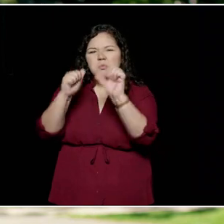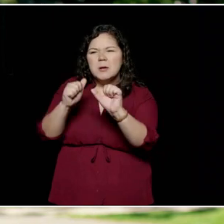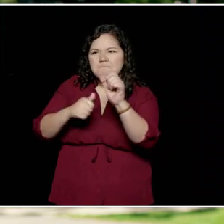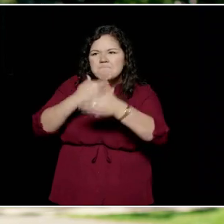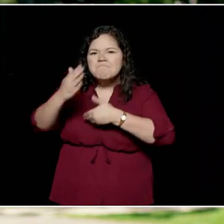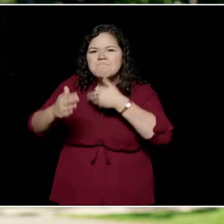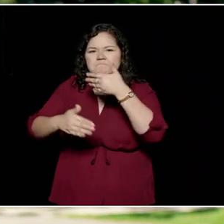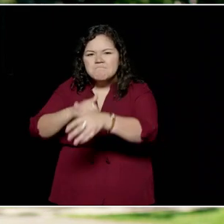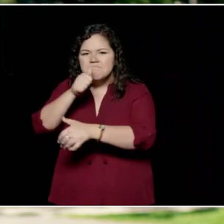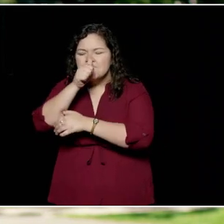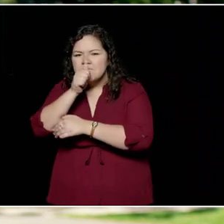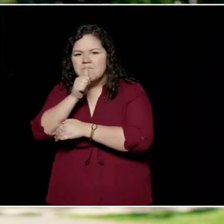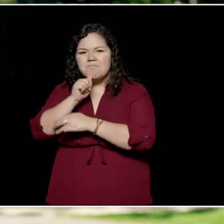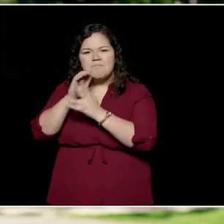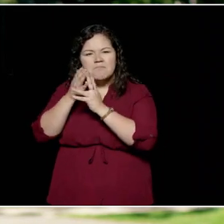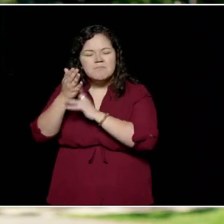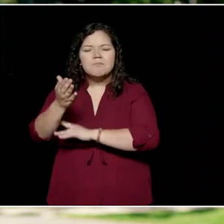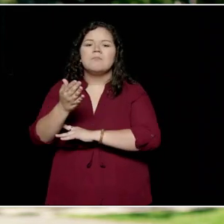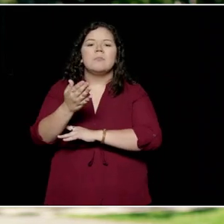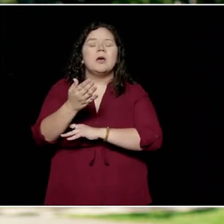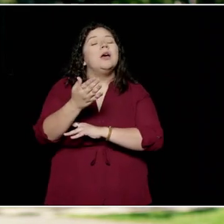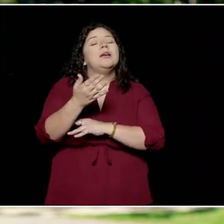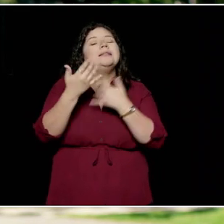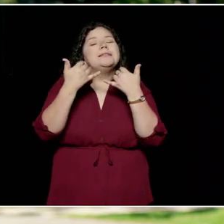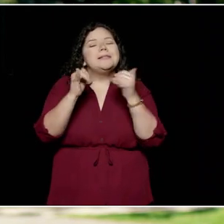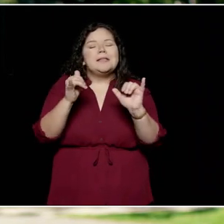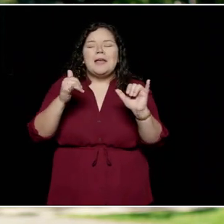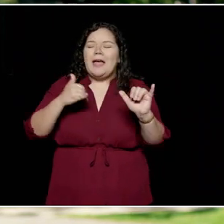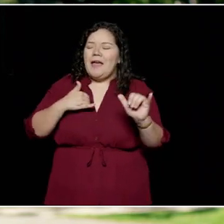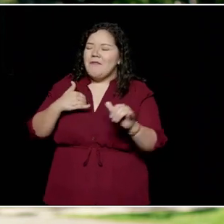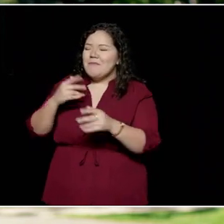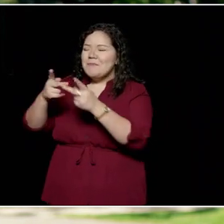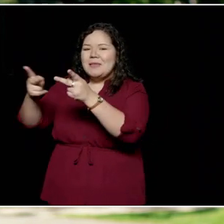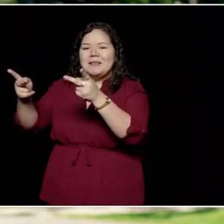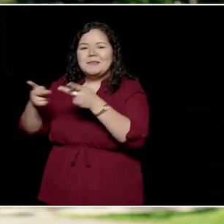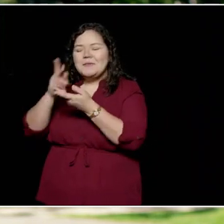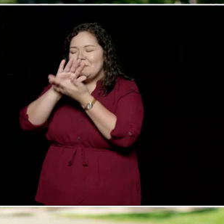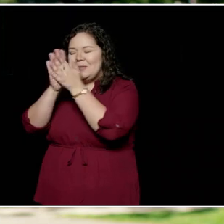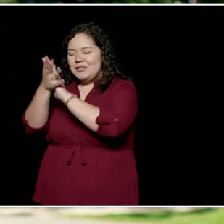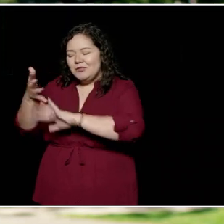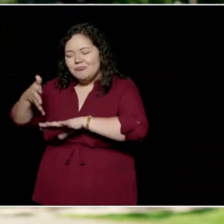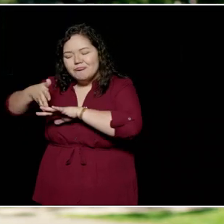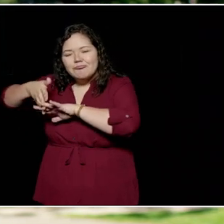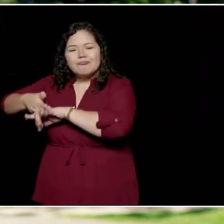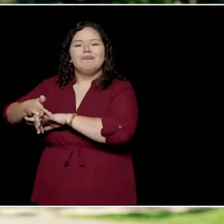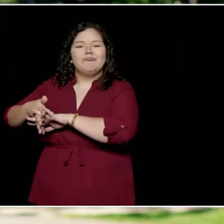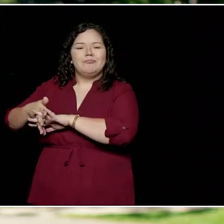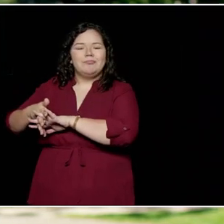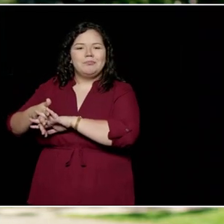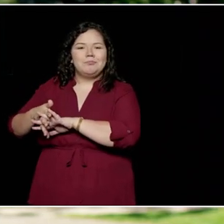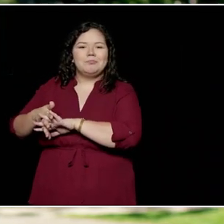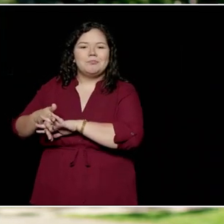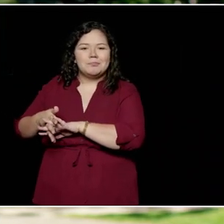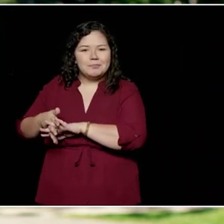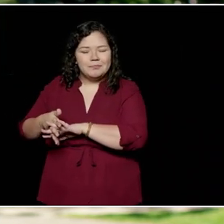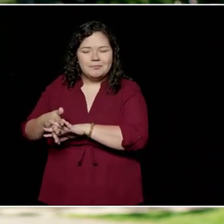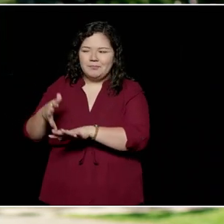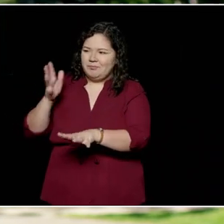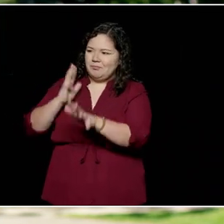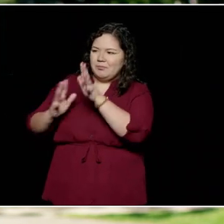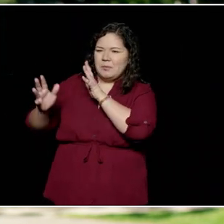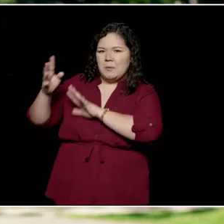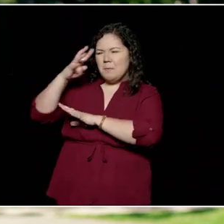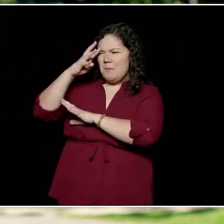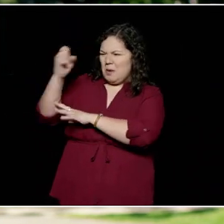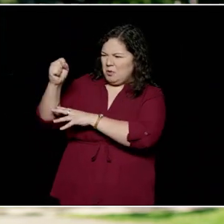belonging mirrored an elusive, exhausting dance. Even so, places of peace are rooted